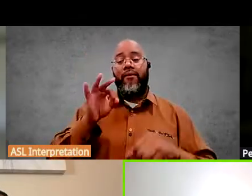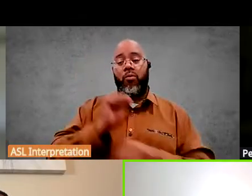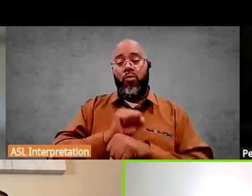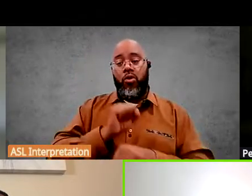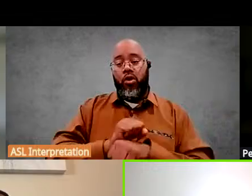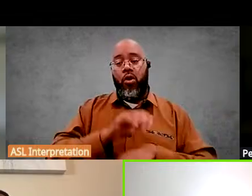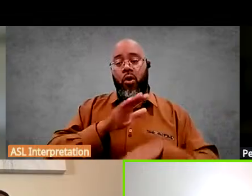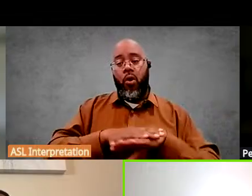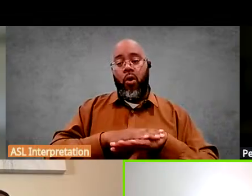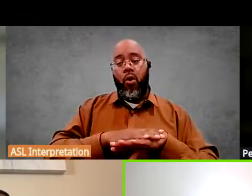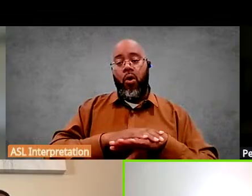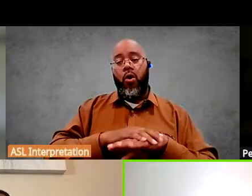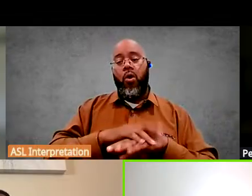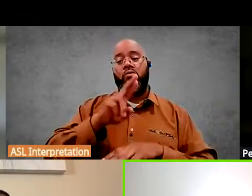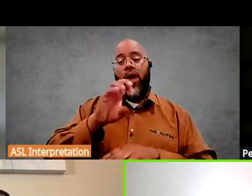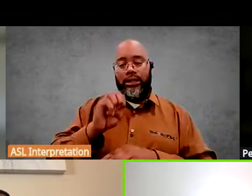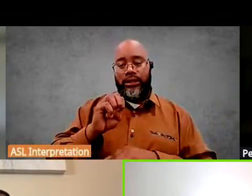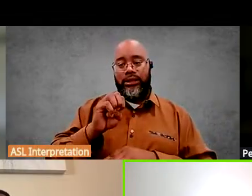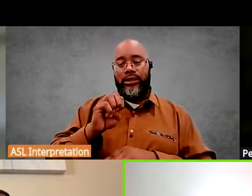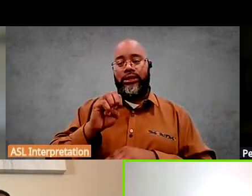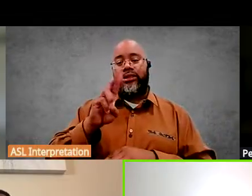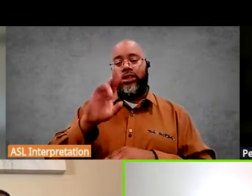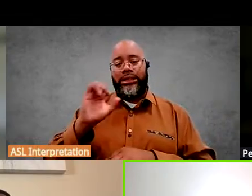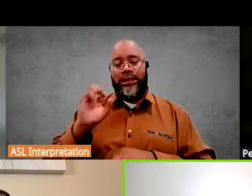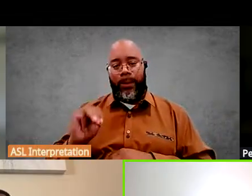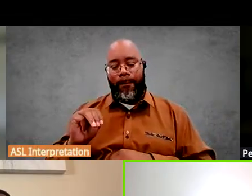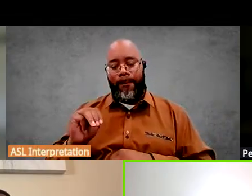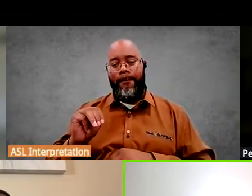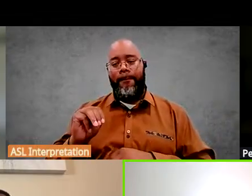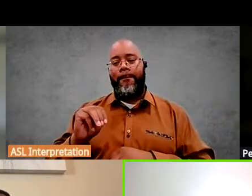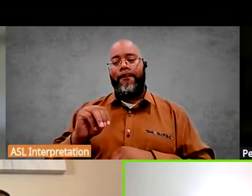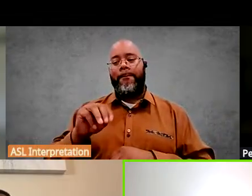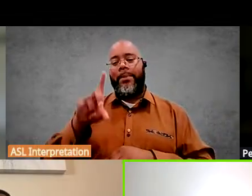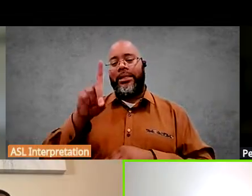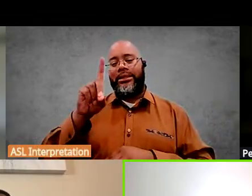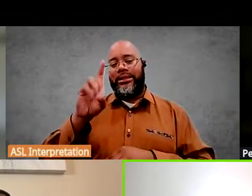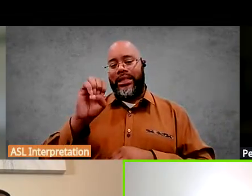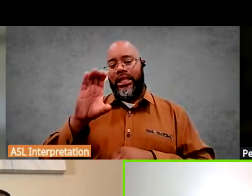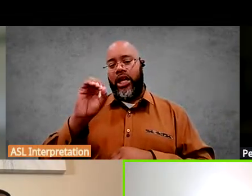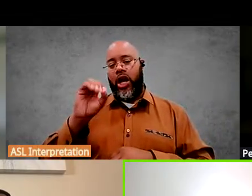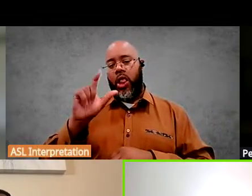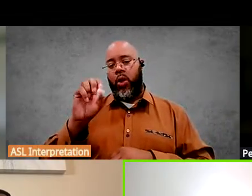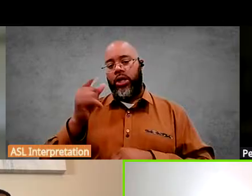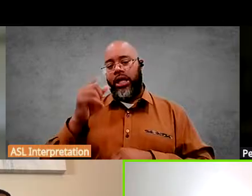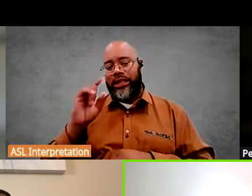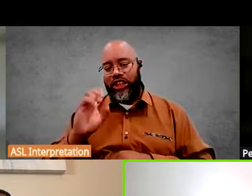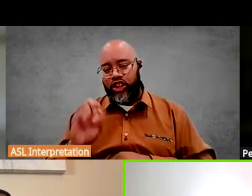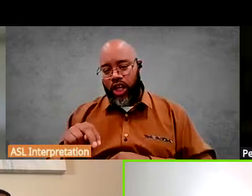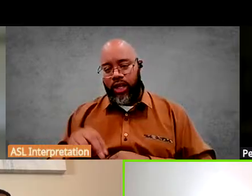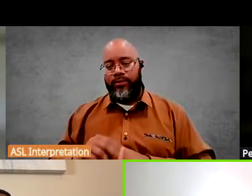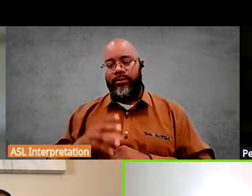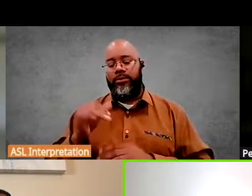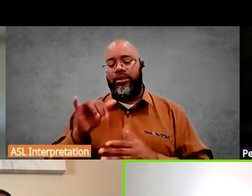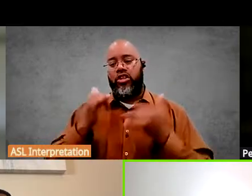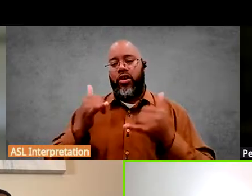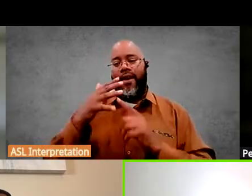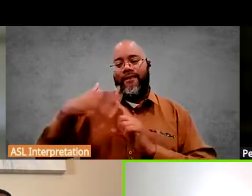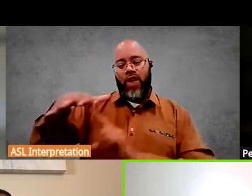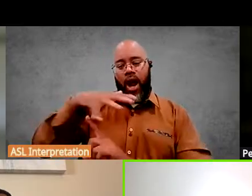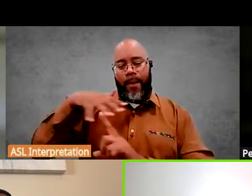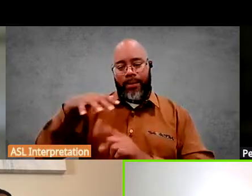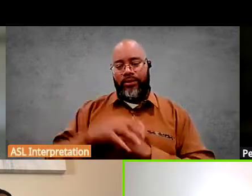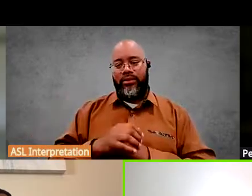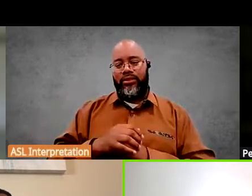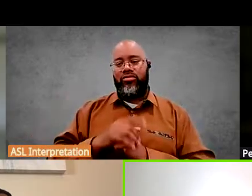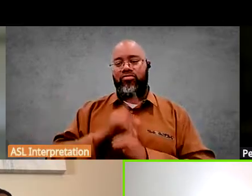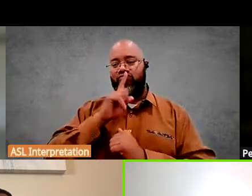on race, racism, decolonization, because our current environment is really,